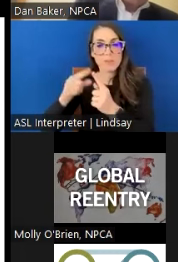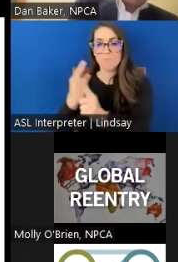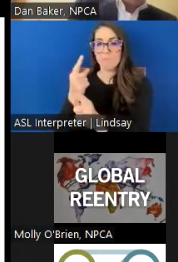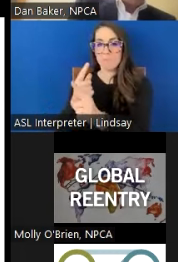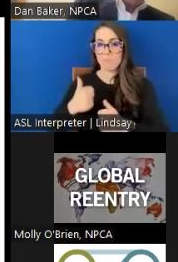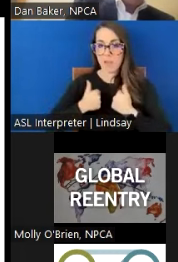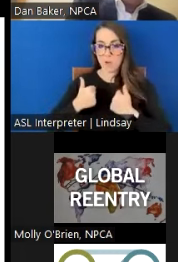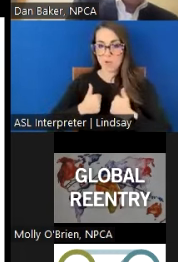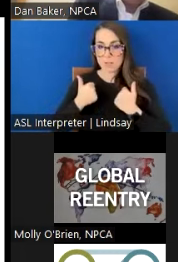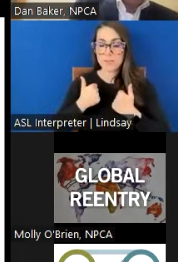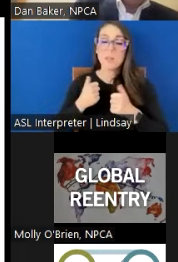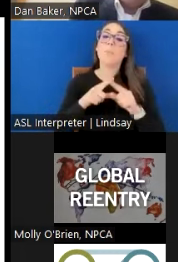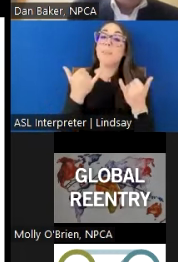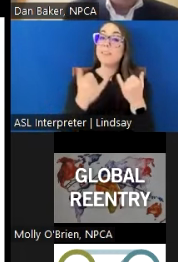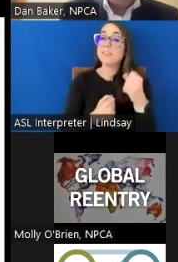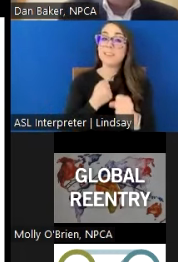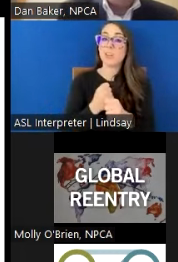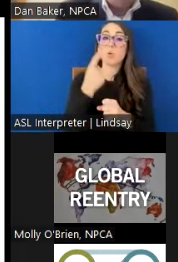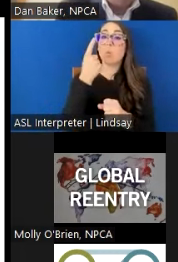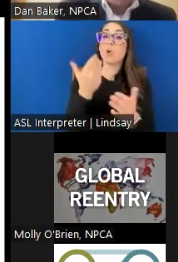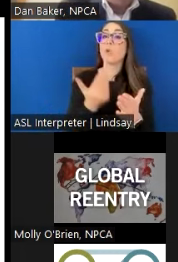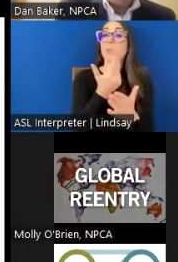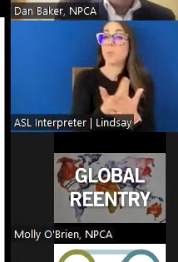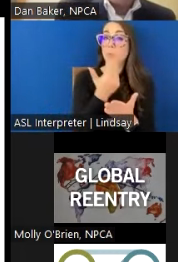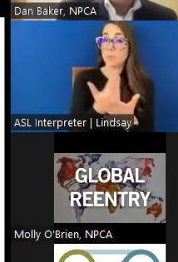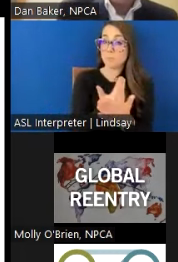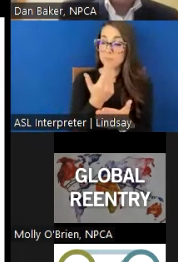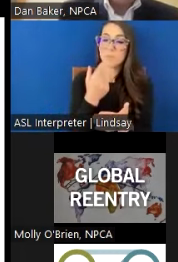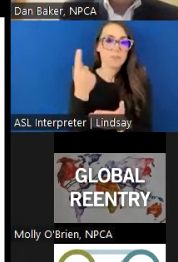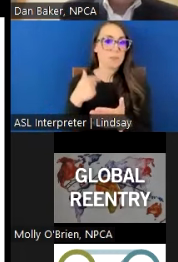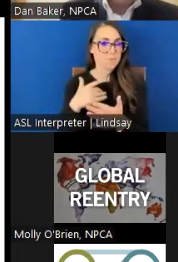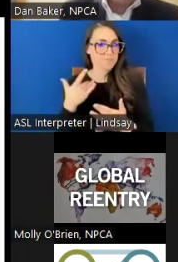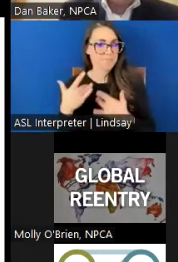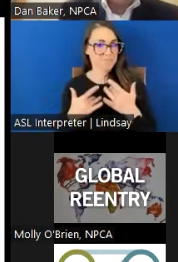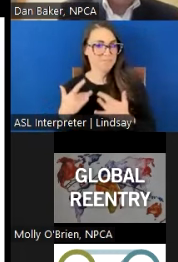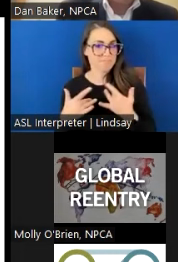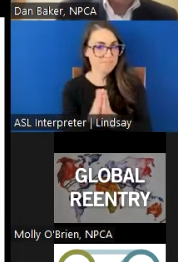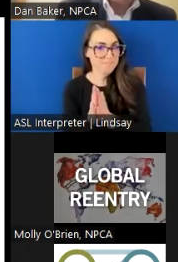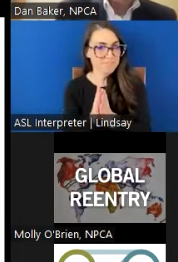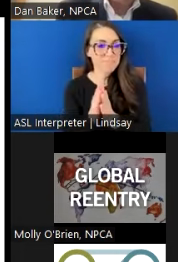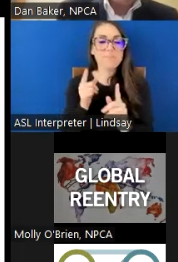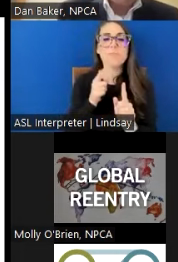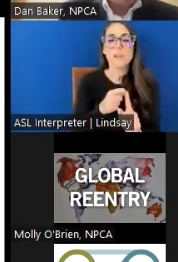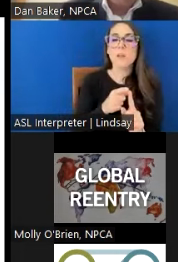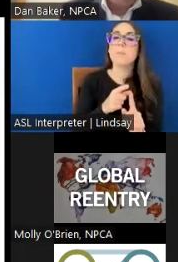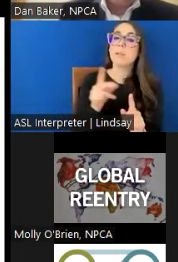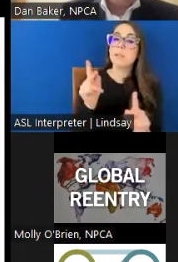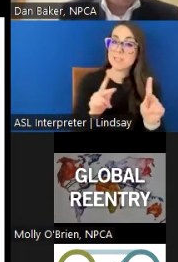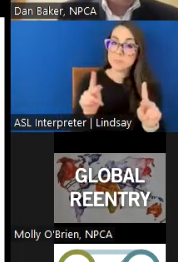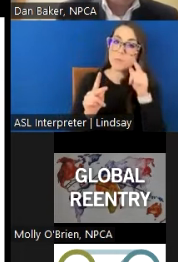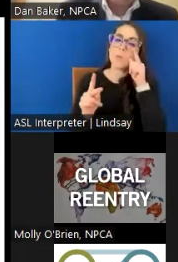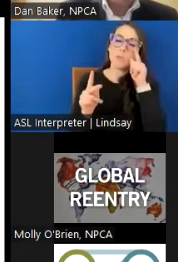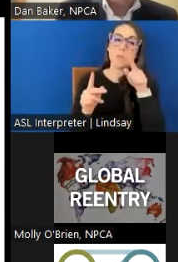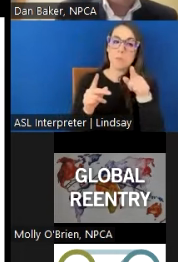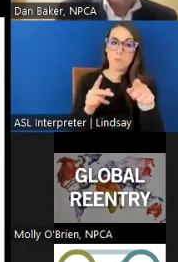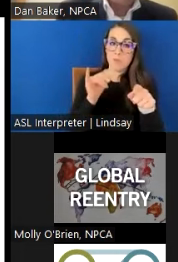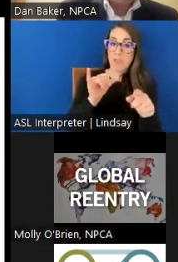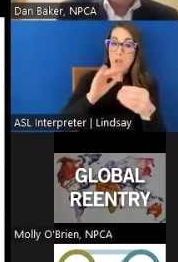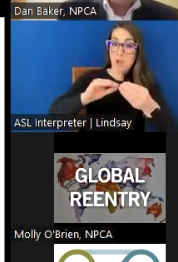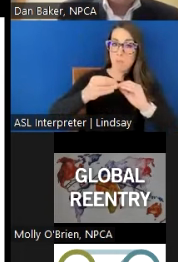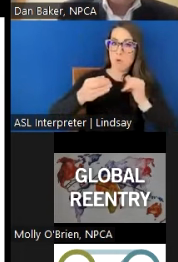year, and this is something I'm actually very excited about. As people call into this number to